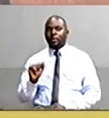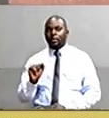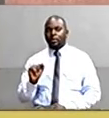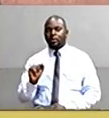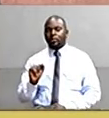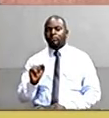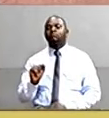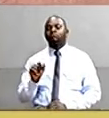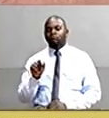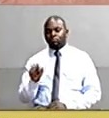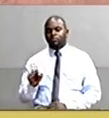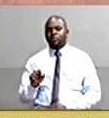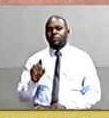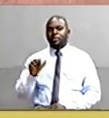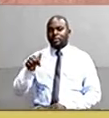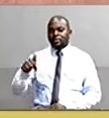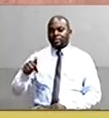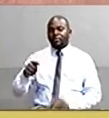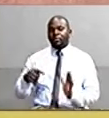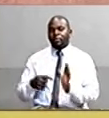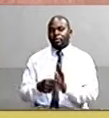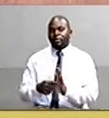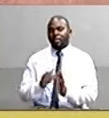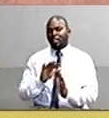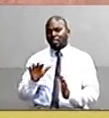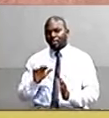I'm told that was 7 point something